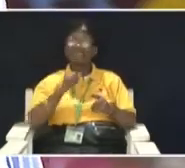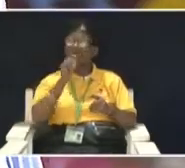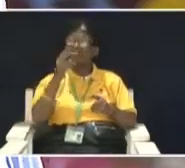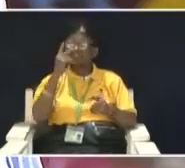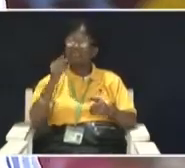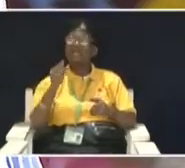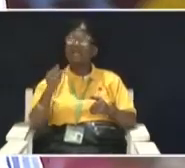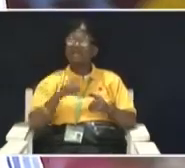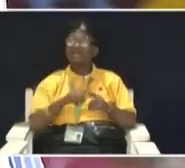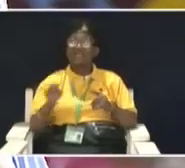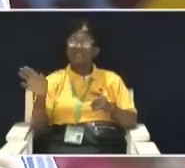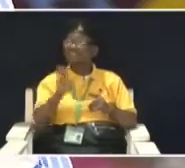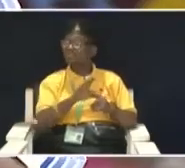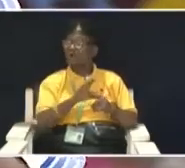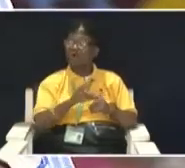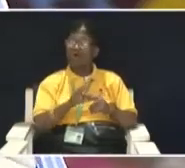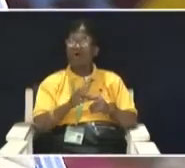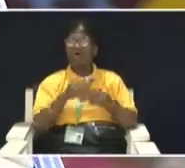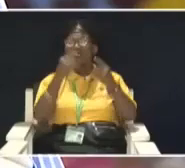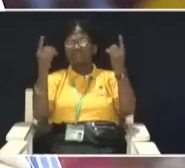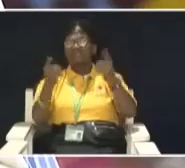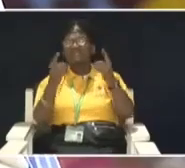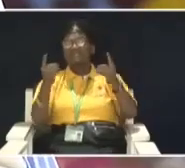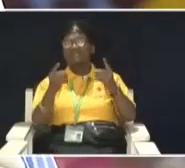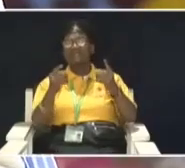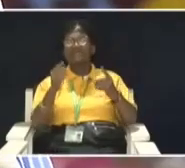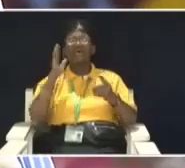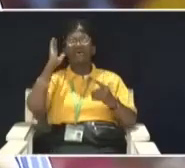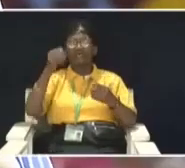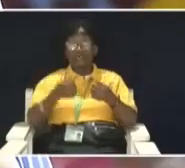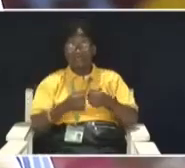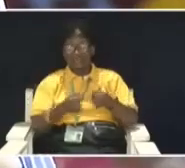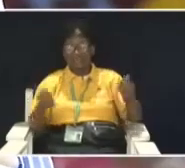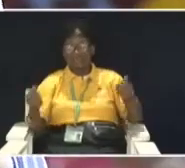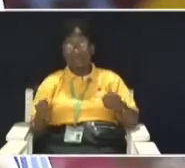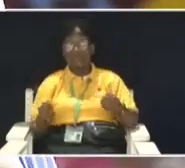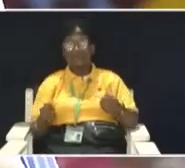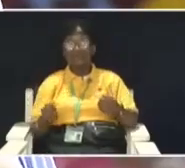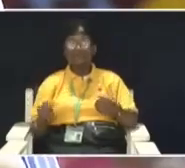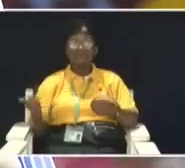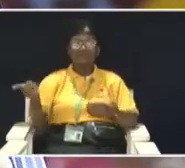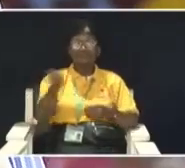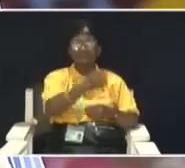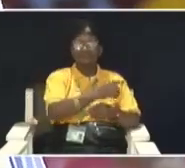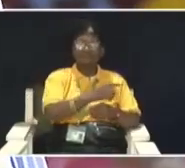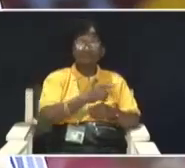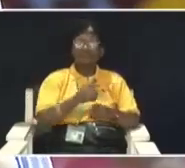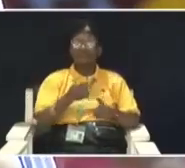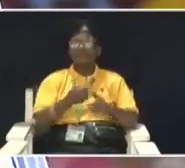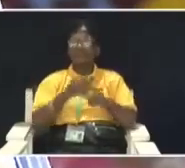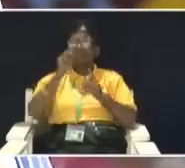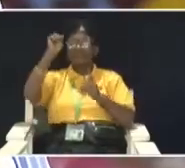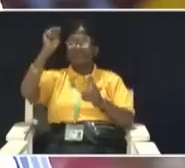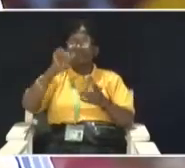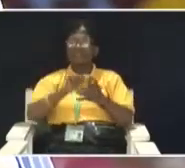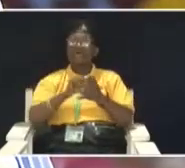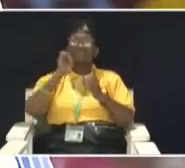your iniquities may separate between you and him, that he won't hear you.